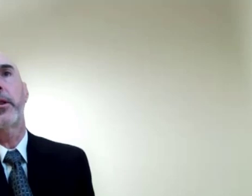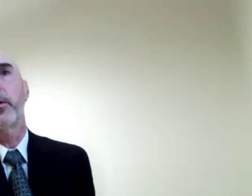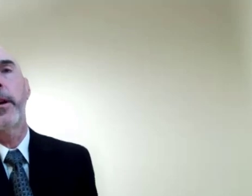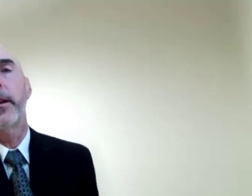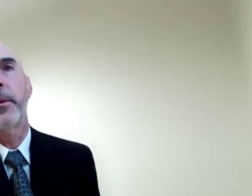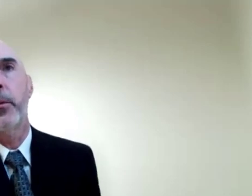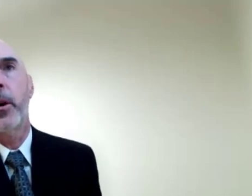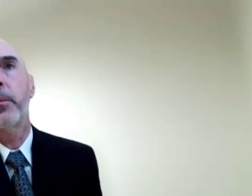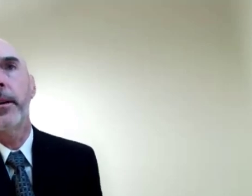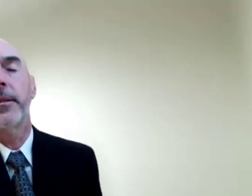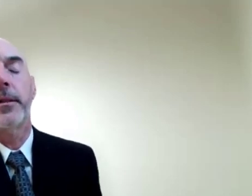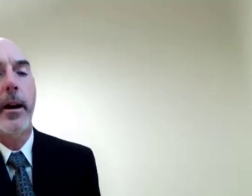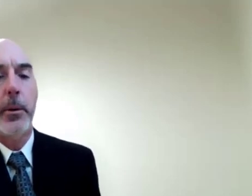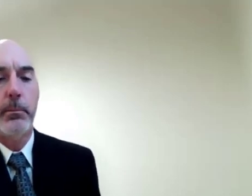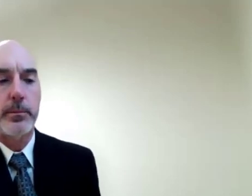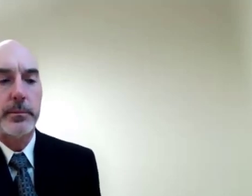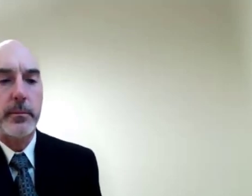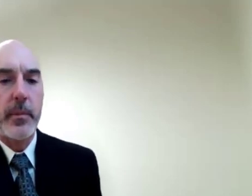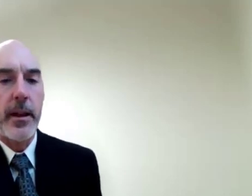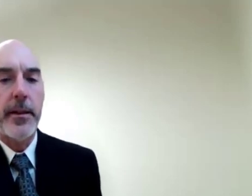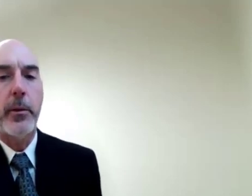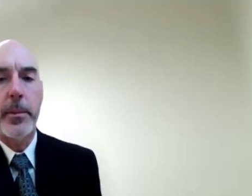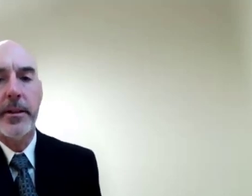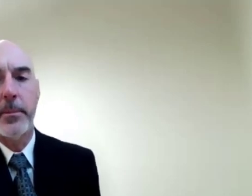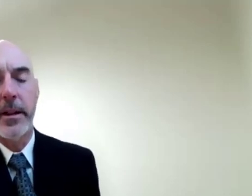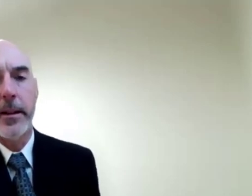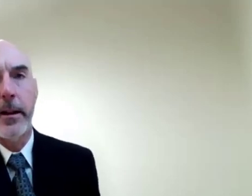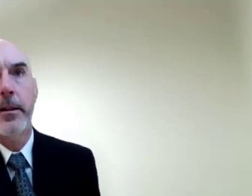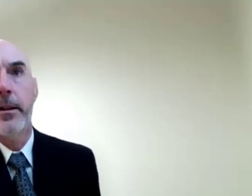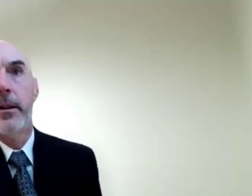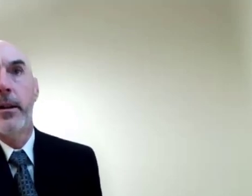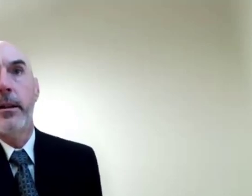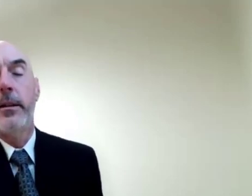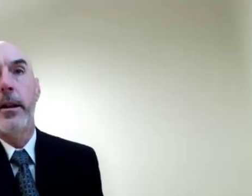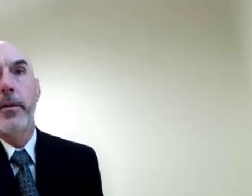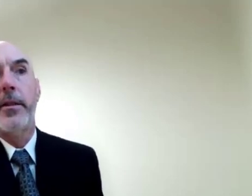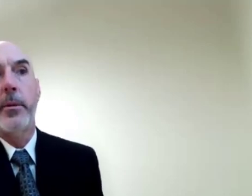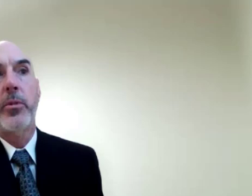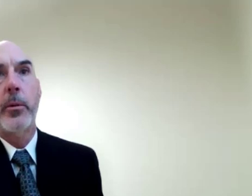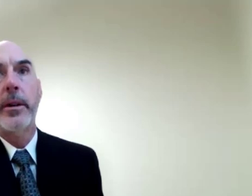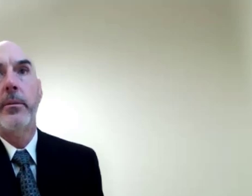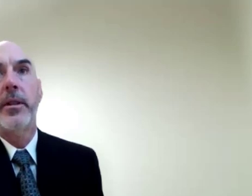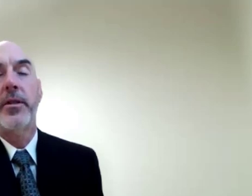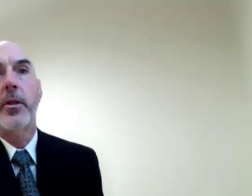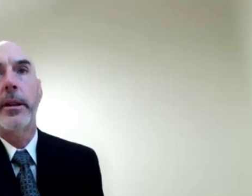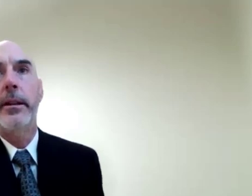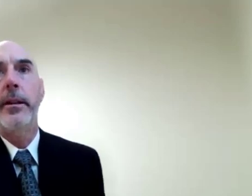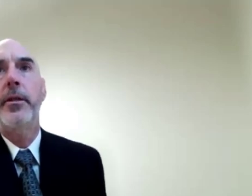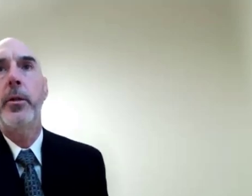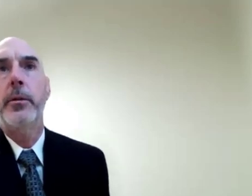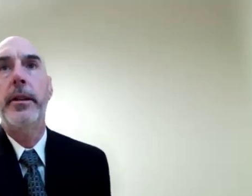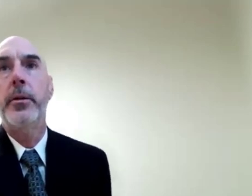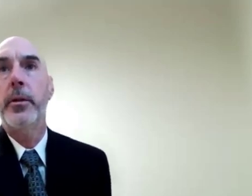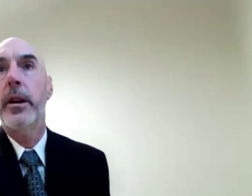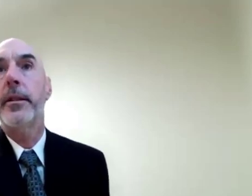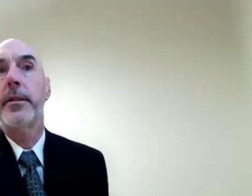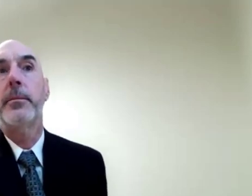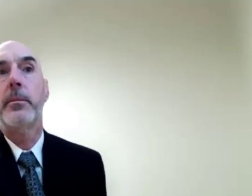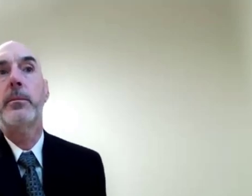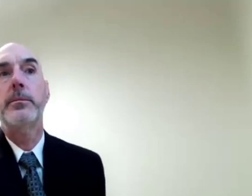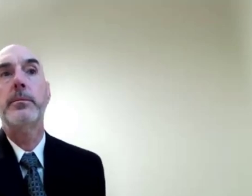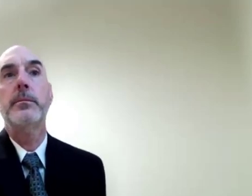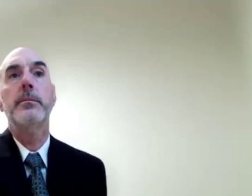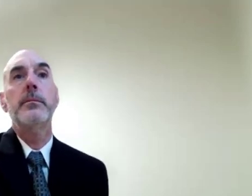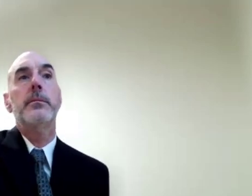to sexual harassment in the workplace, that would be something that that the employer would certainly need to